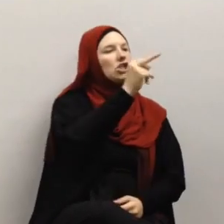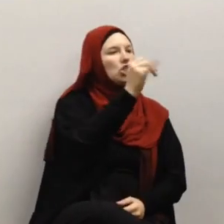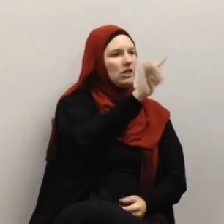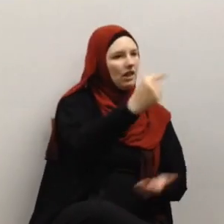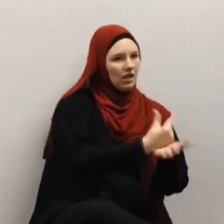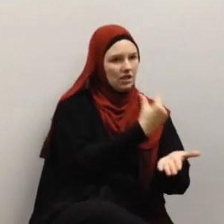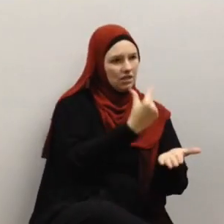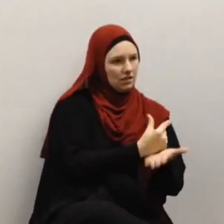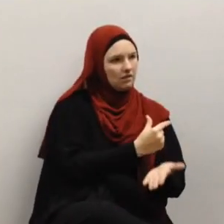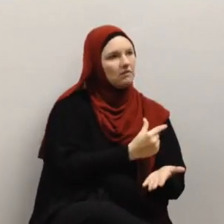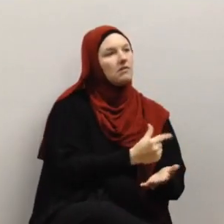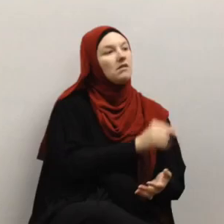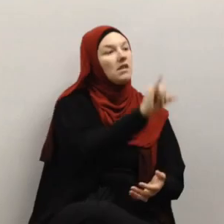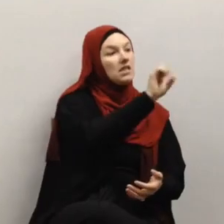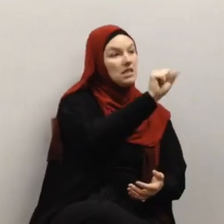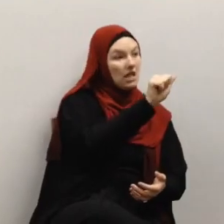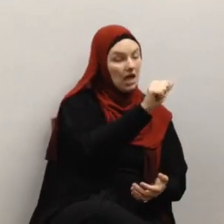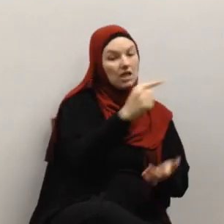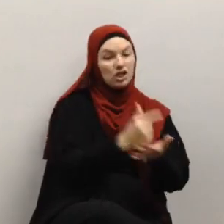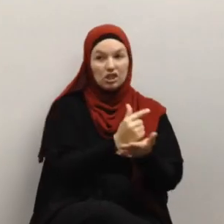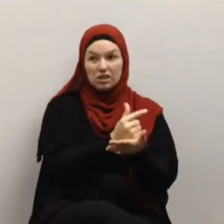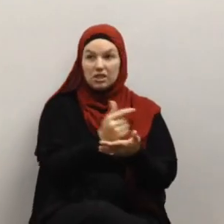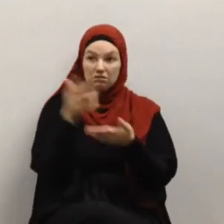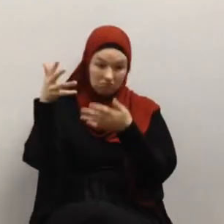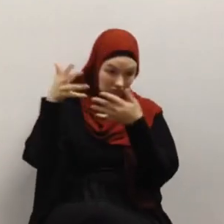down in it. And